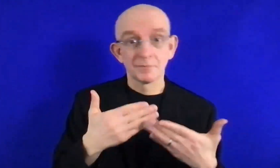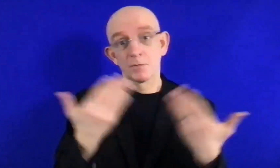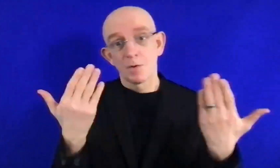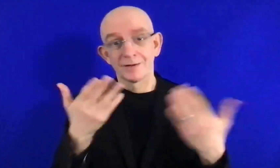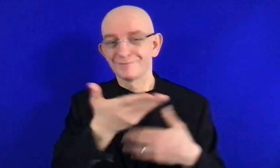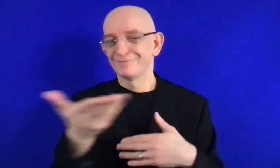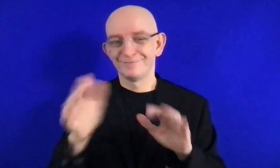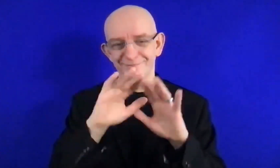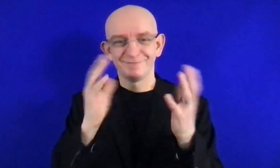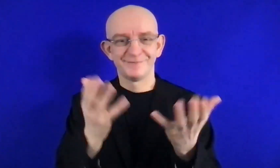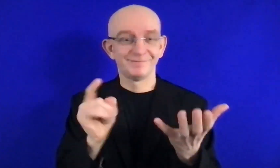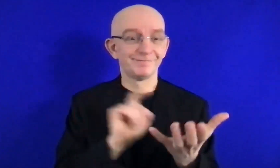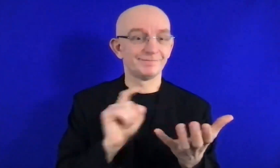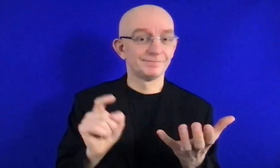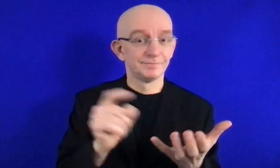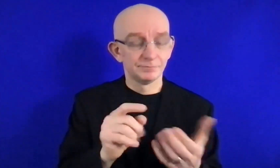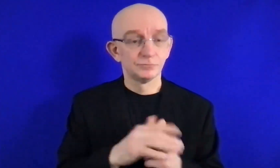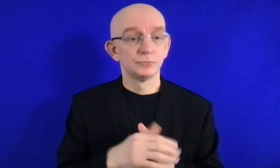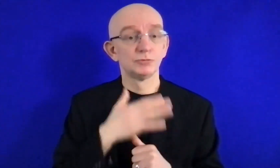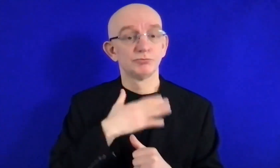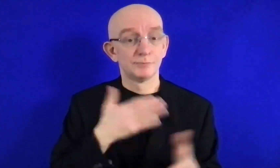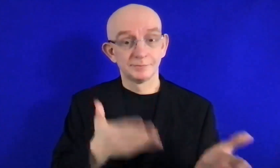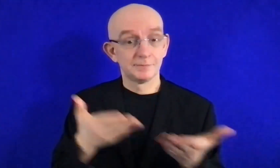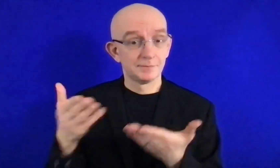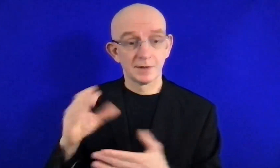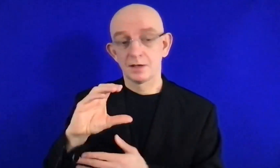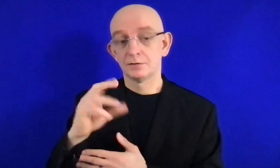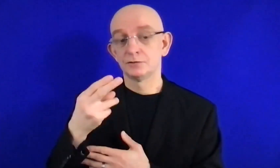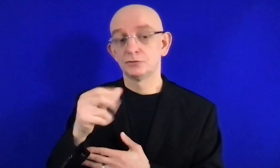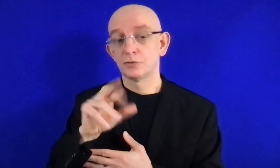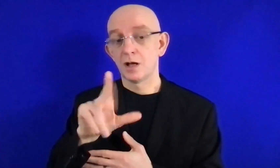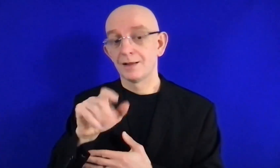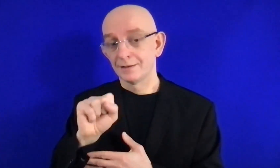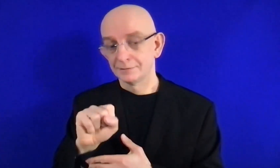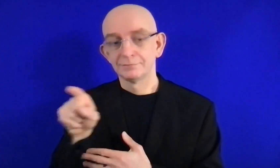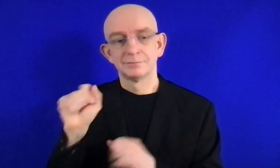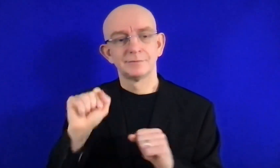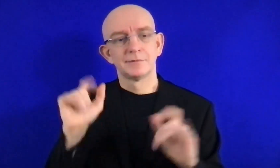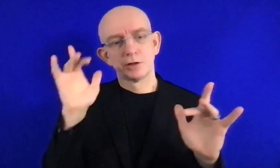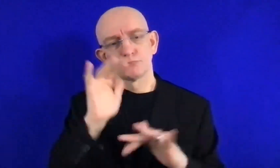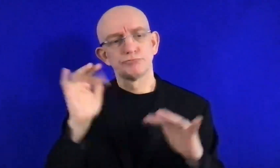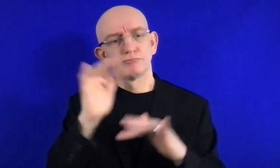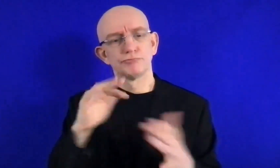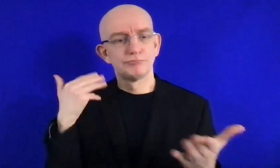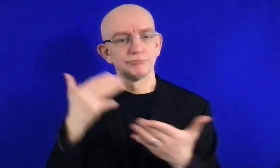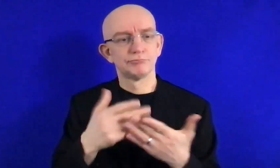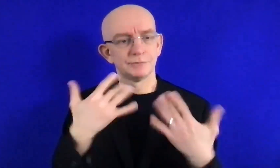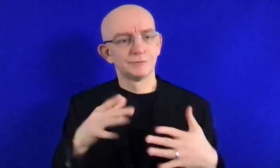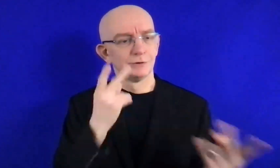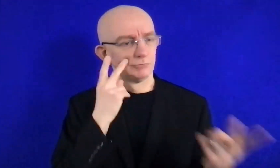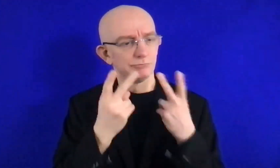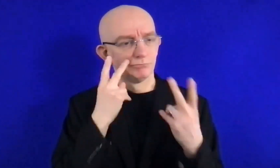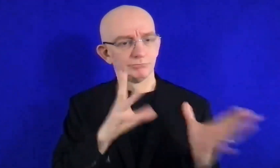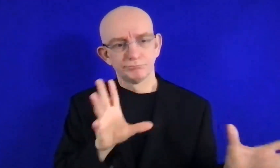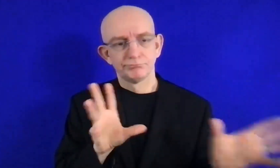reflections, Charles, on what you've heard today. Yeah, no, that was an incredibly rich session. And yeah, I'm not going to attempt to kind of summarize